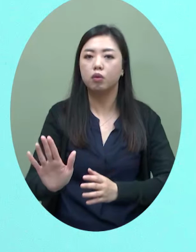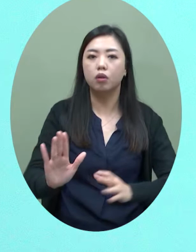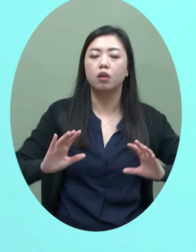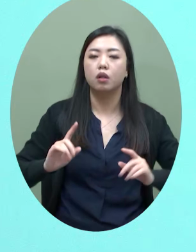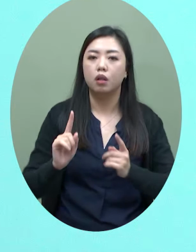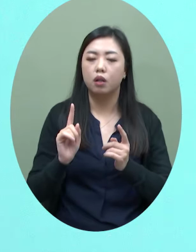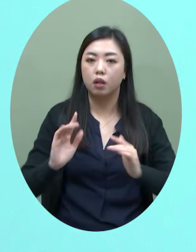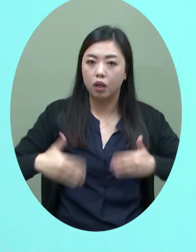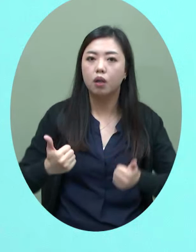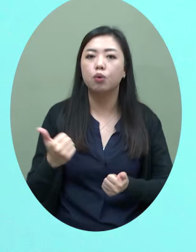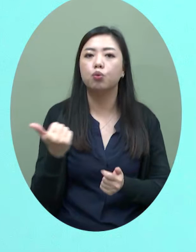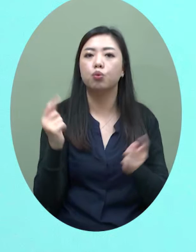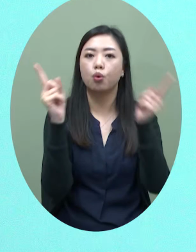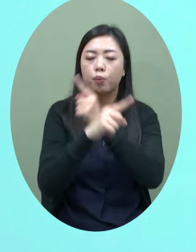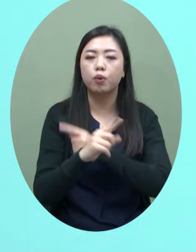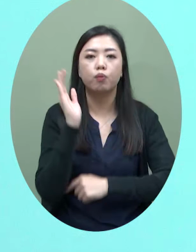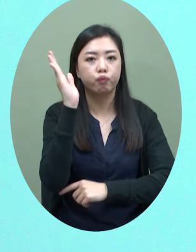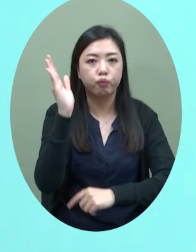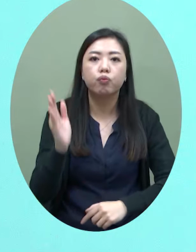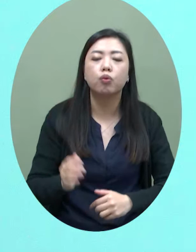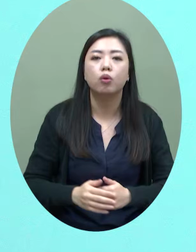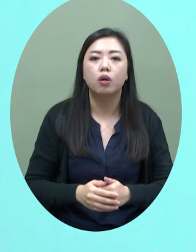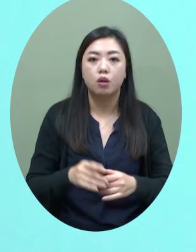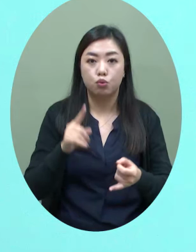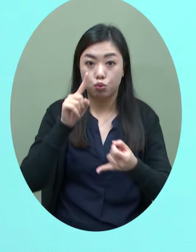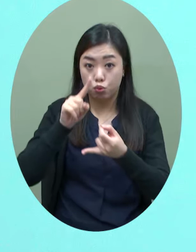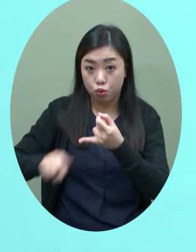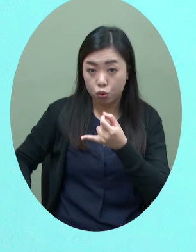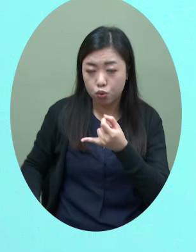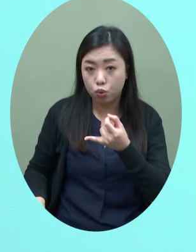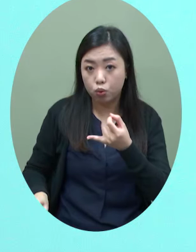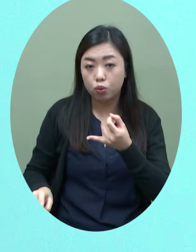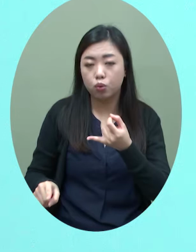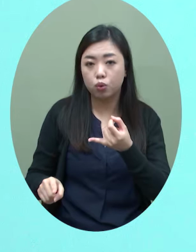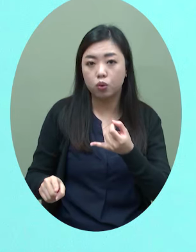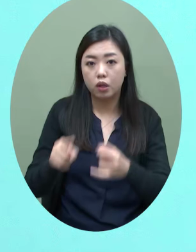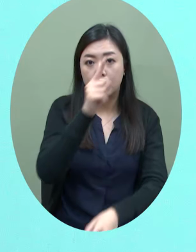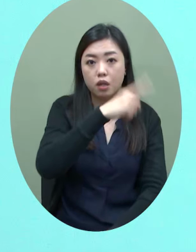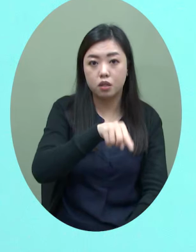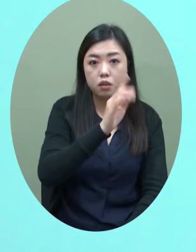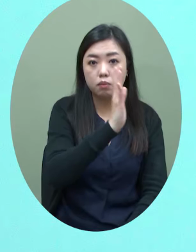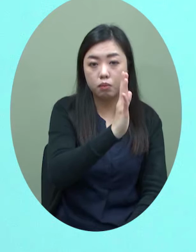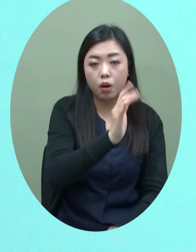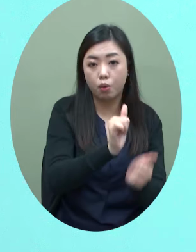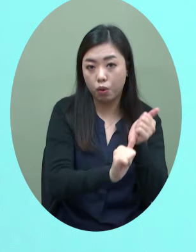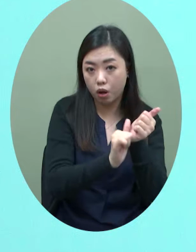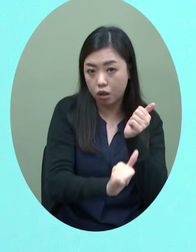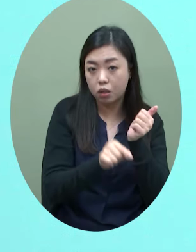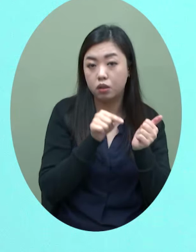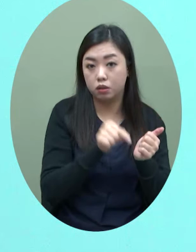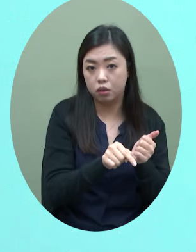the composition of the 1,500 and the composition of the 90 will be based on these important